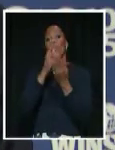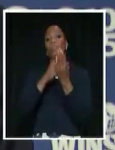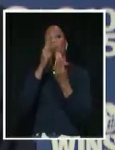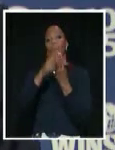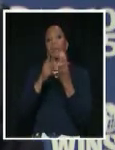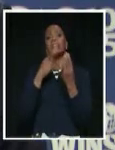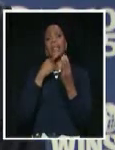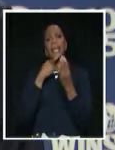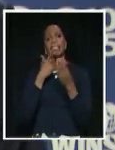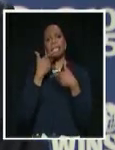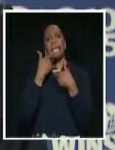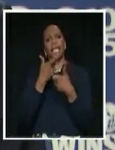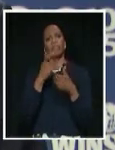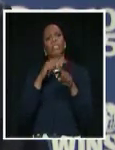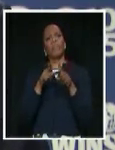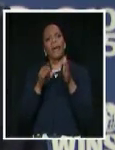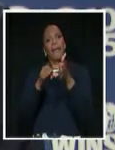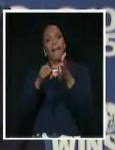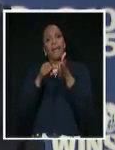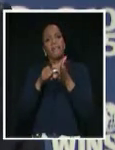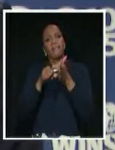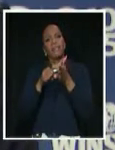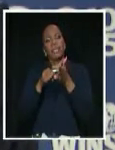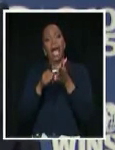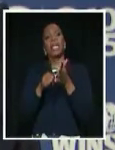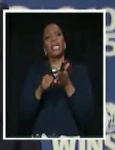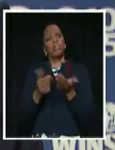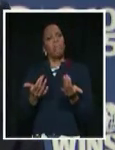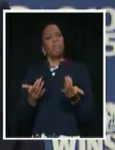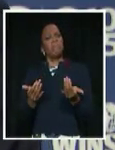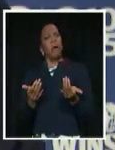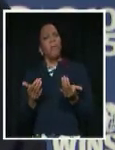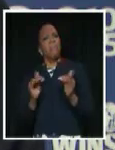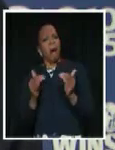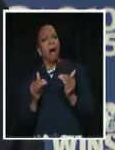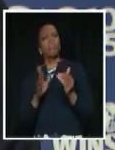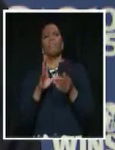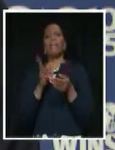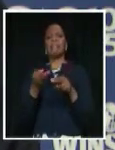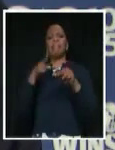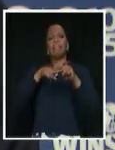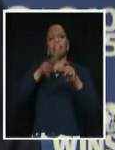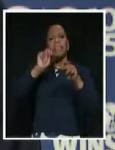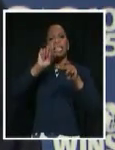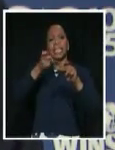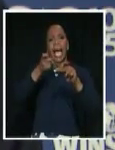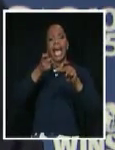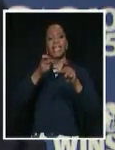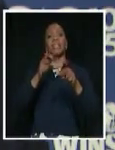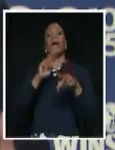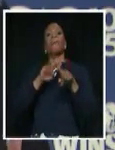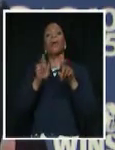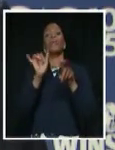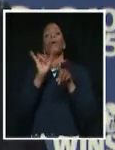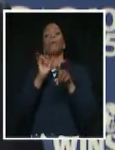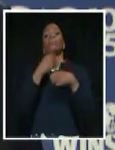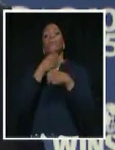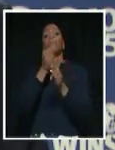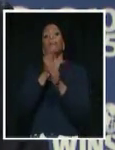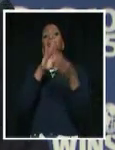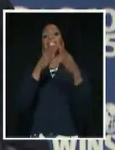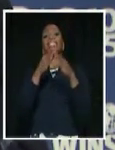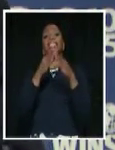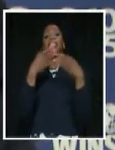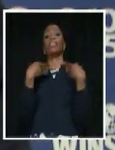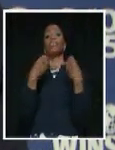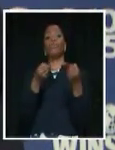I emphasize this is a modest increase in taxes on the wealthy. In fact, it will not only make us stronger as a city in terms of our children, our